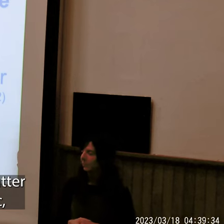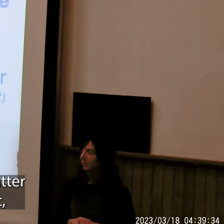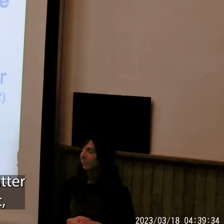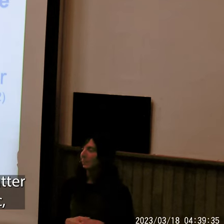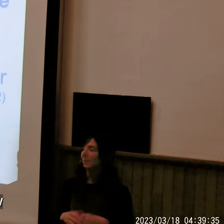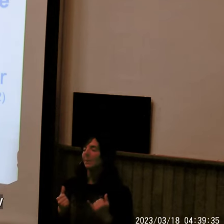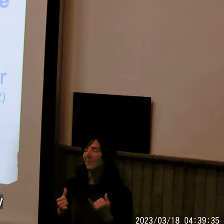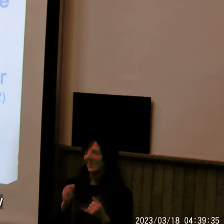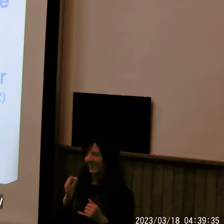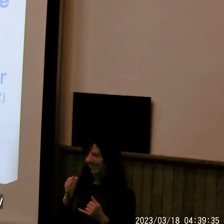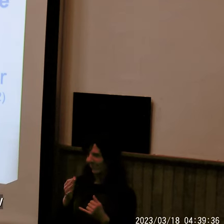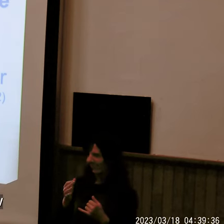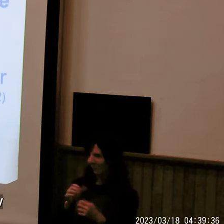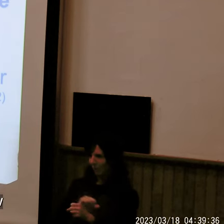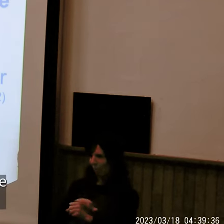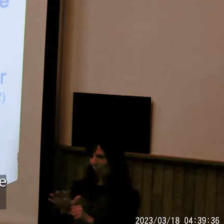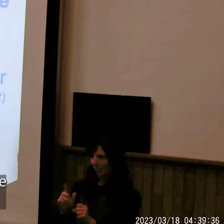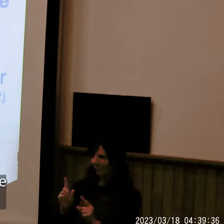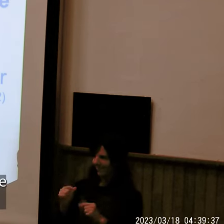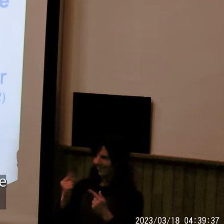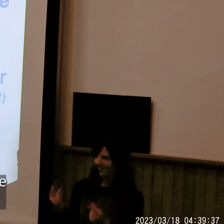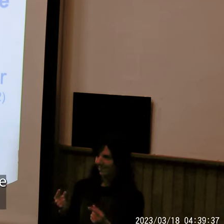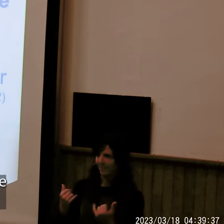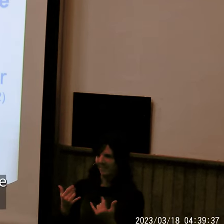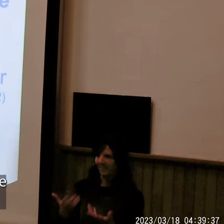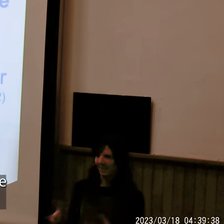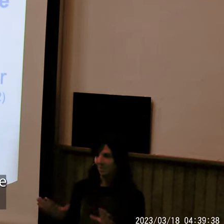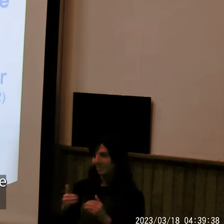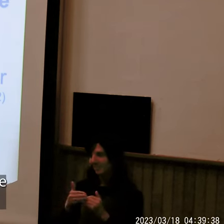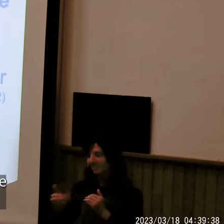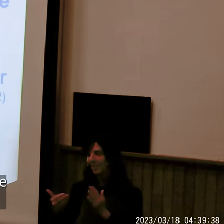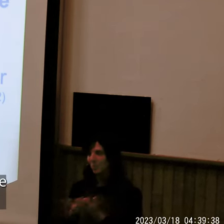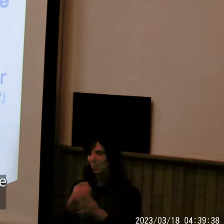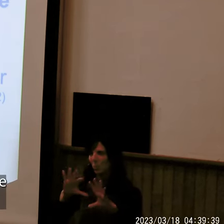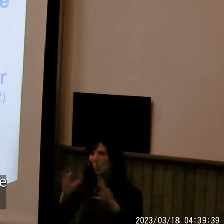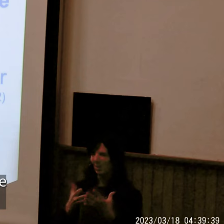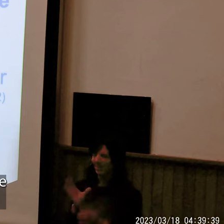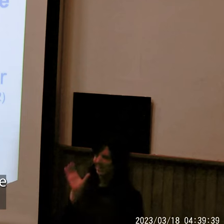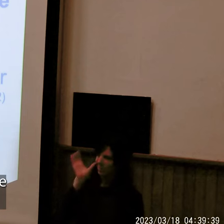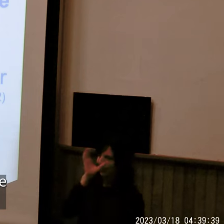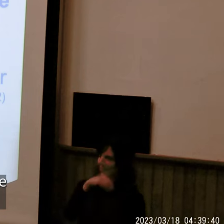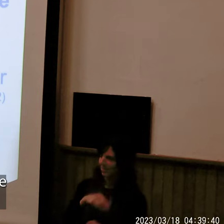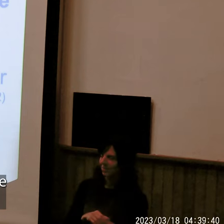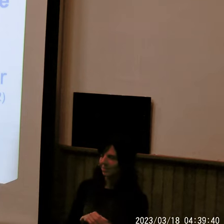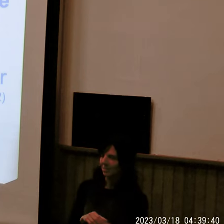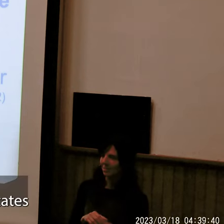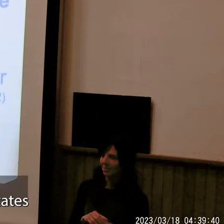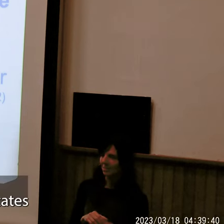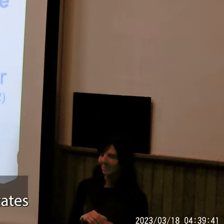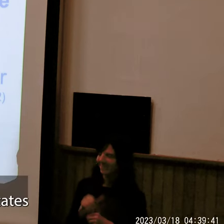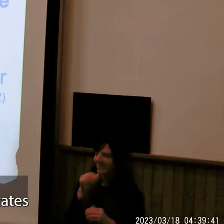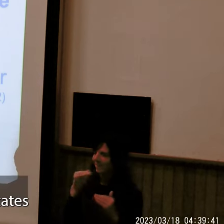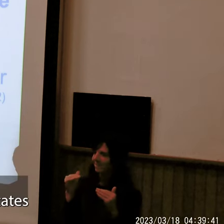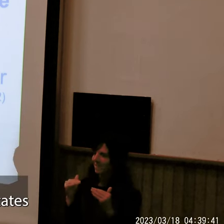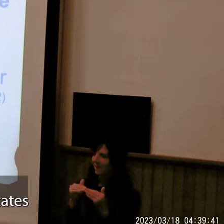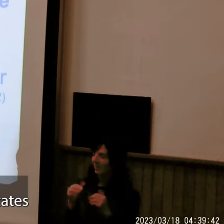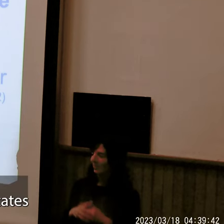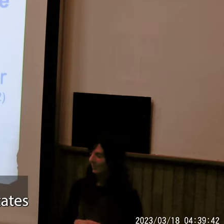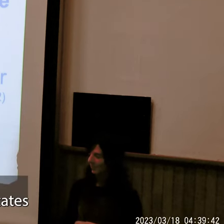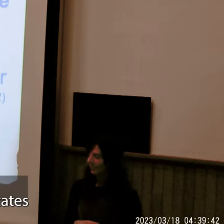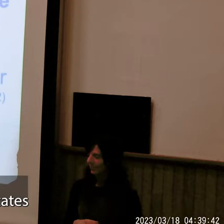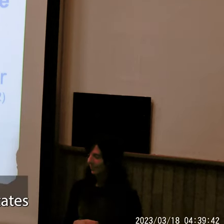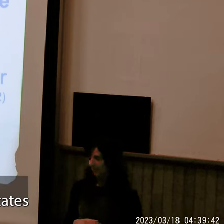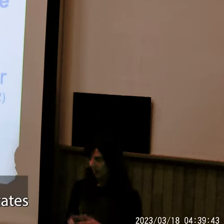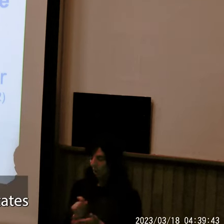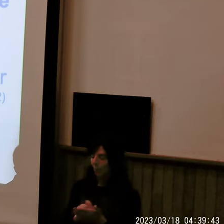of the COVID-19 pandemic, the world we thought we knew has come to look strange, fragile, and often deeply unfair. Writing in What